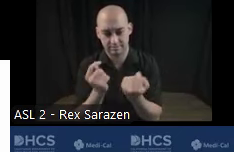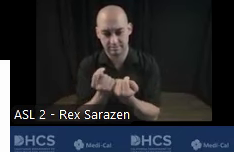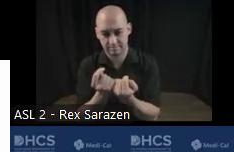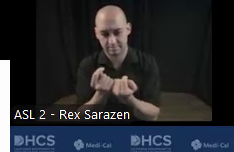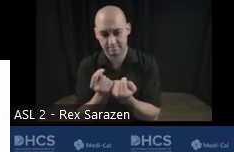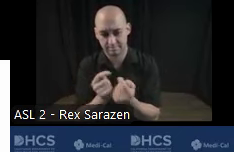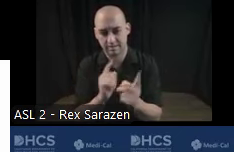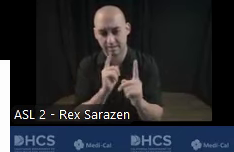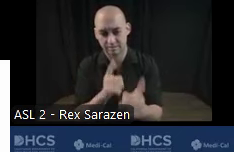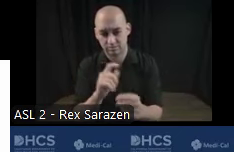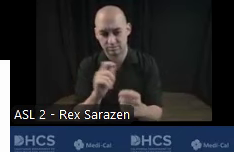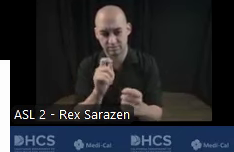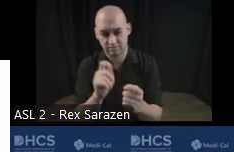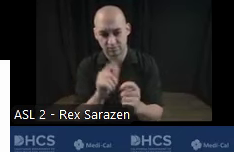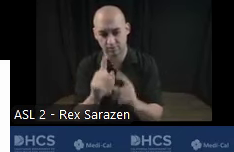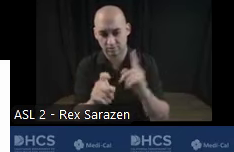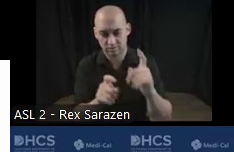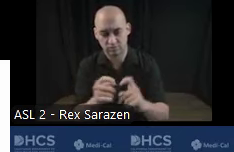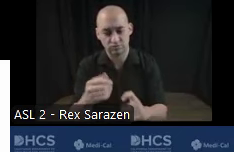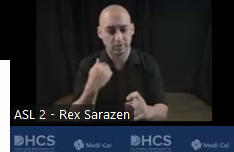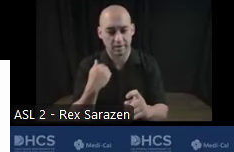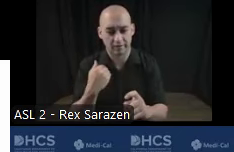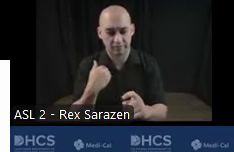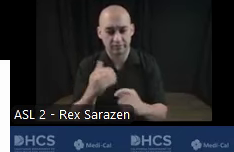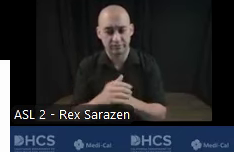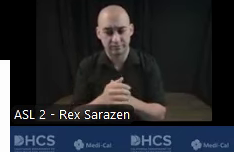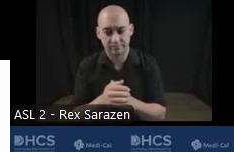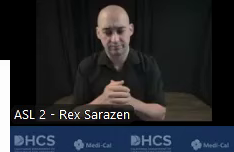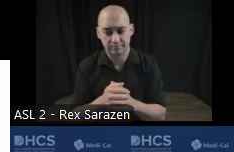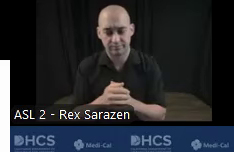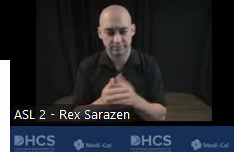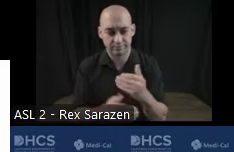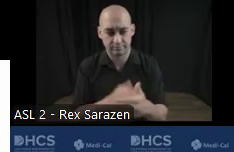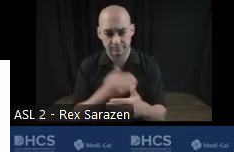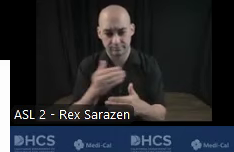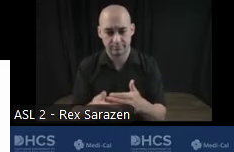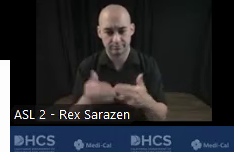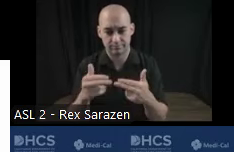any specific questions that you may have following this. Next slide, please.